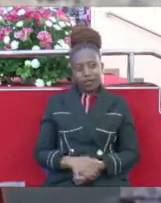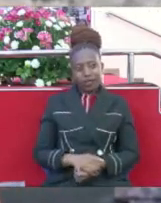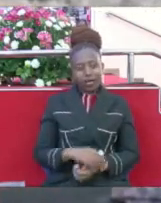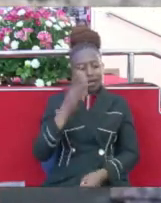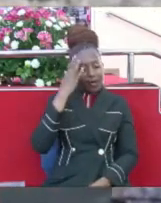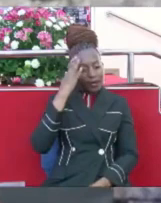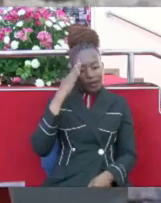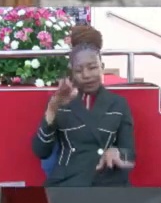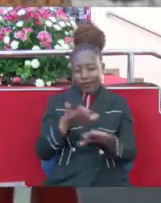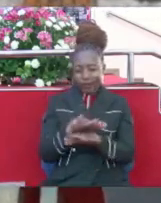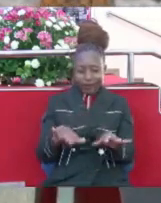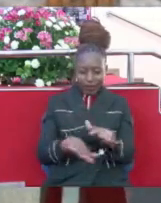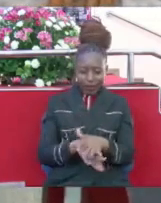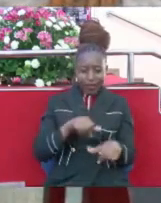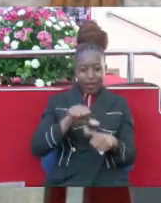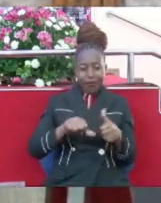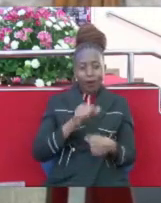you and I.